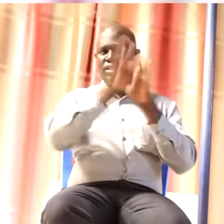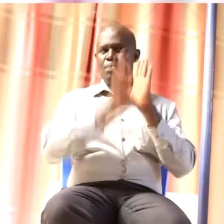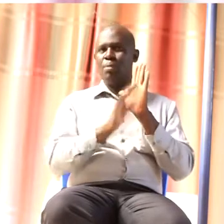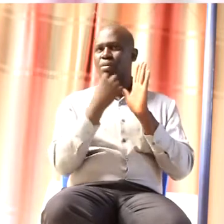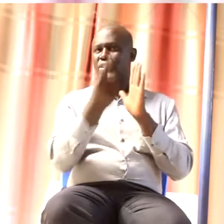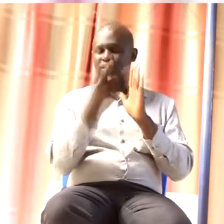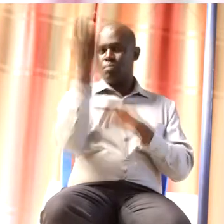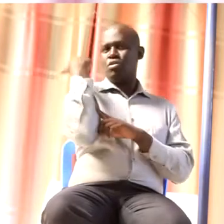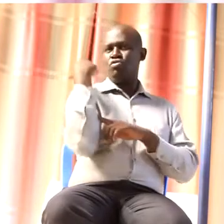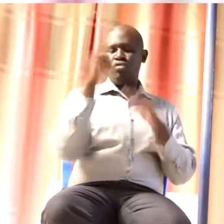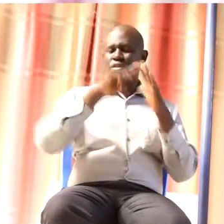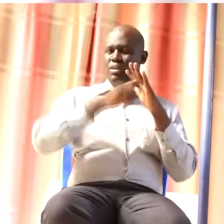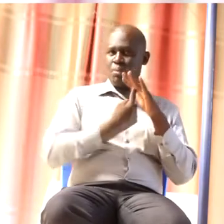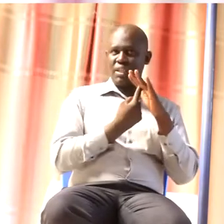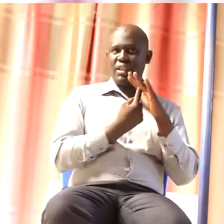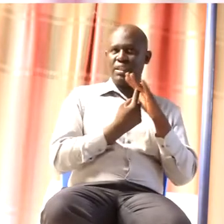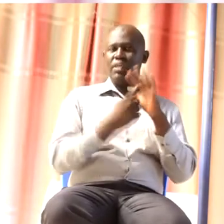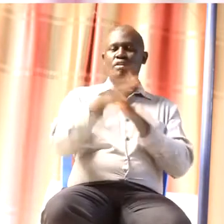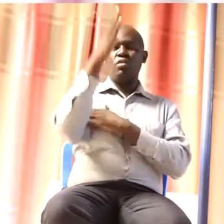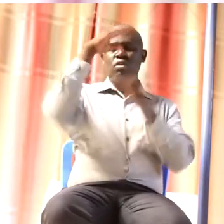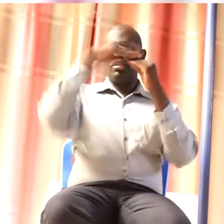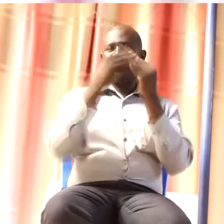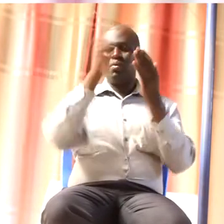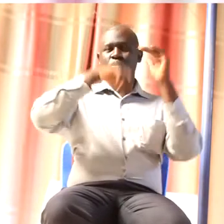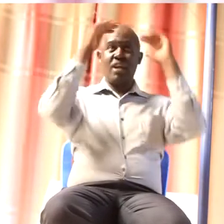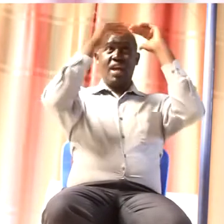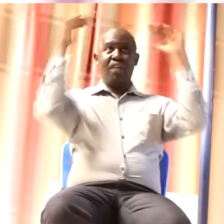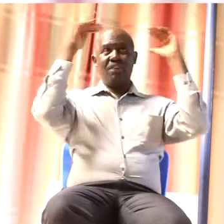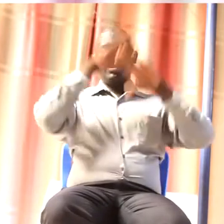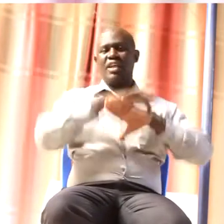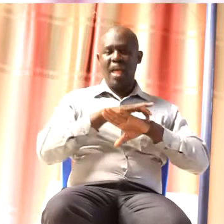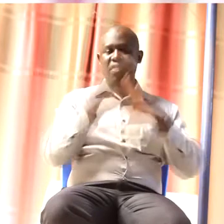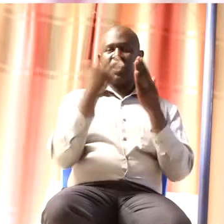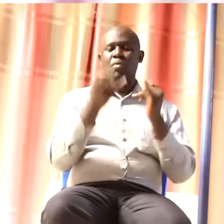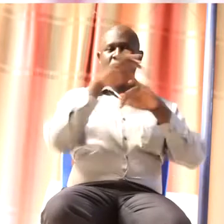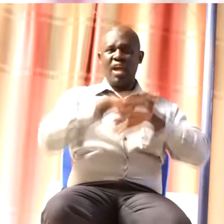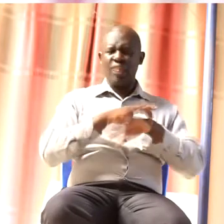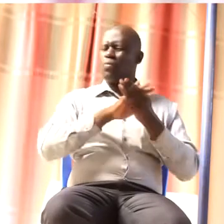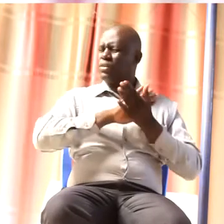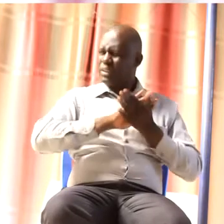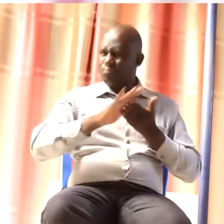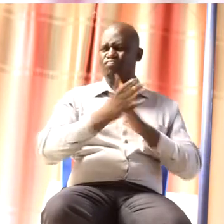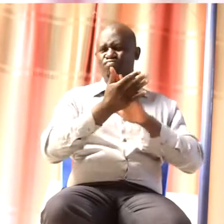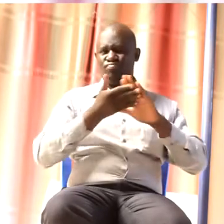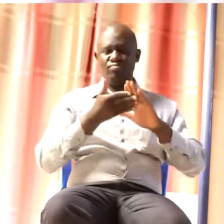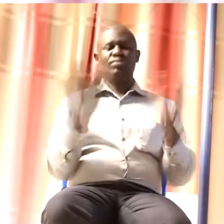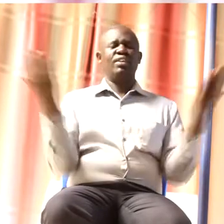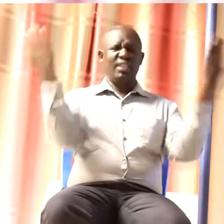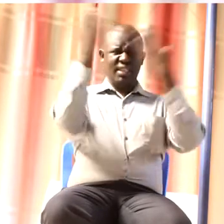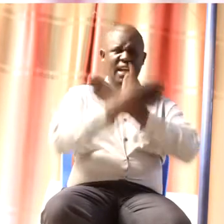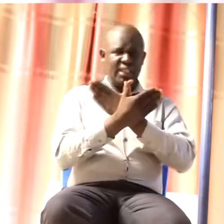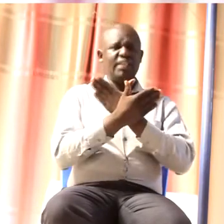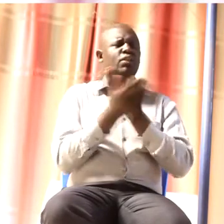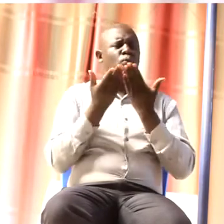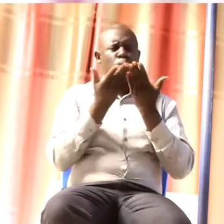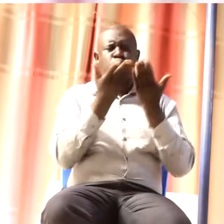beginning, God created the heavens and the earth. Now the earth was formless and empty. Darkness was over the surface